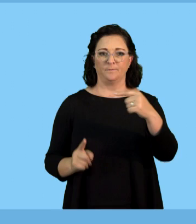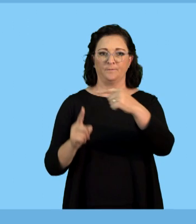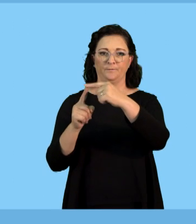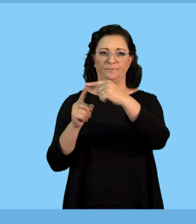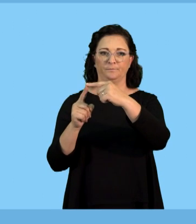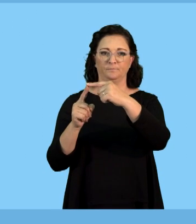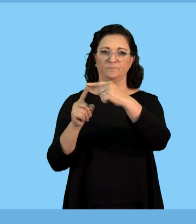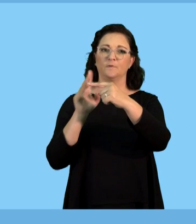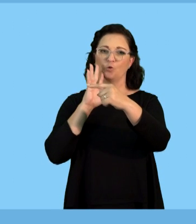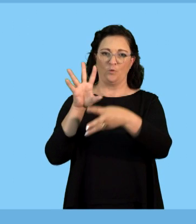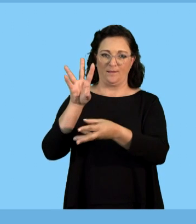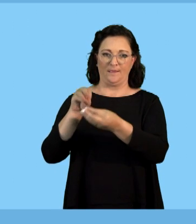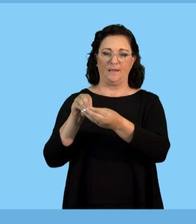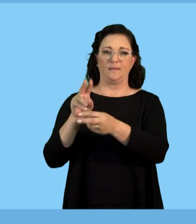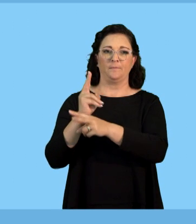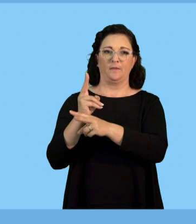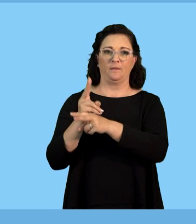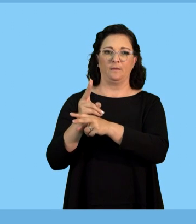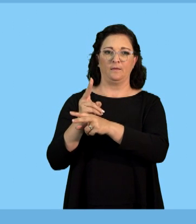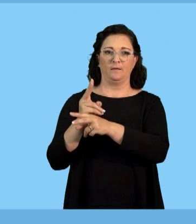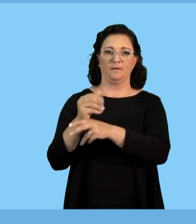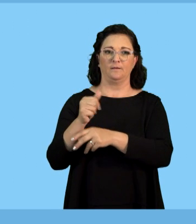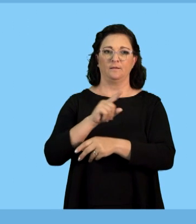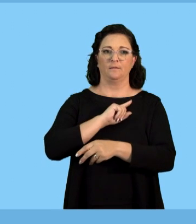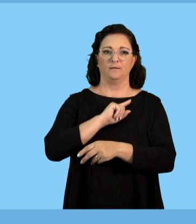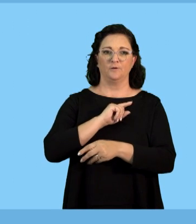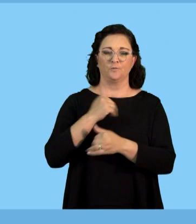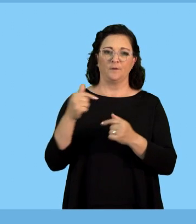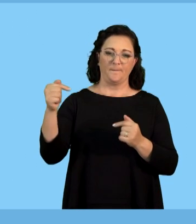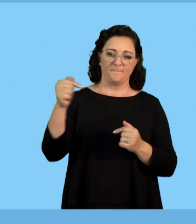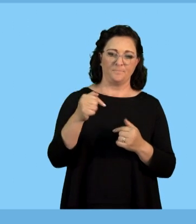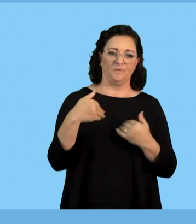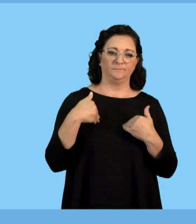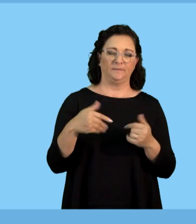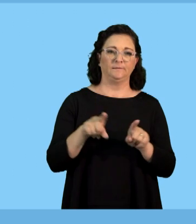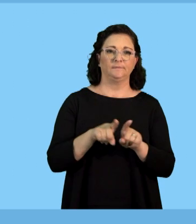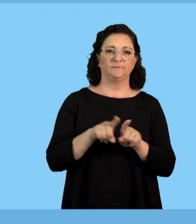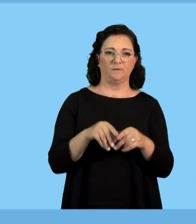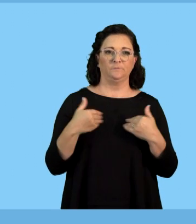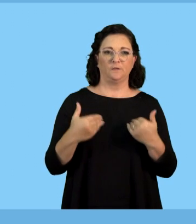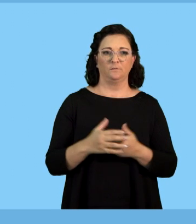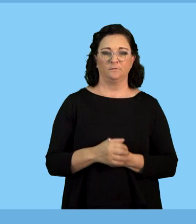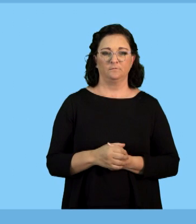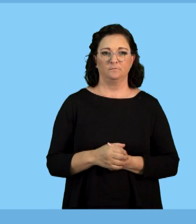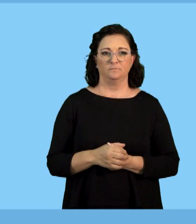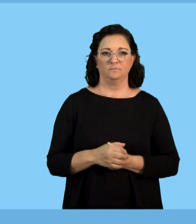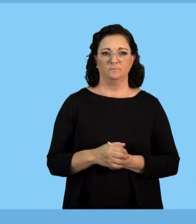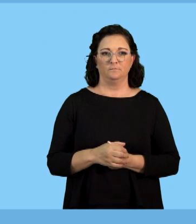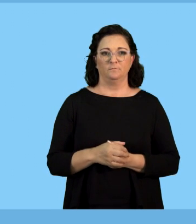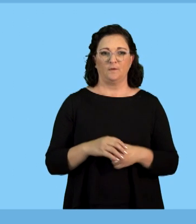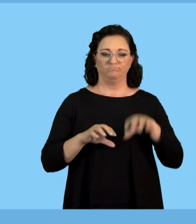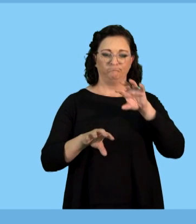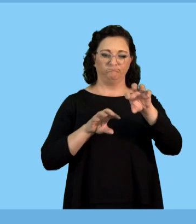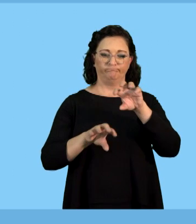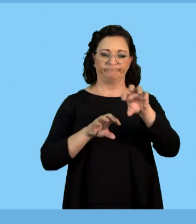through. Once they get to this point there at the corner, they will add up together and be equals to the same current that you started with initially.